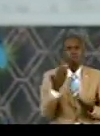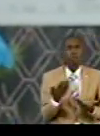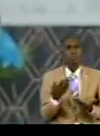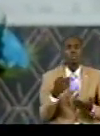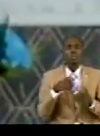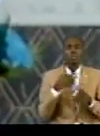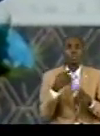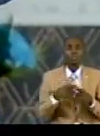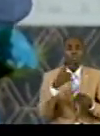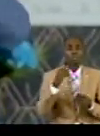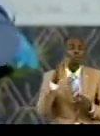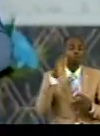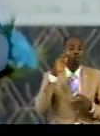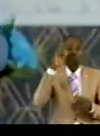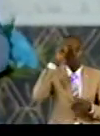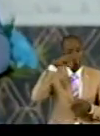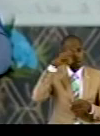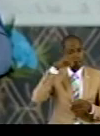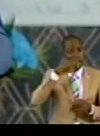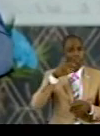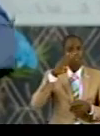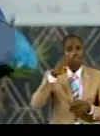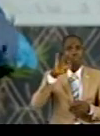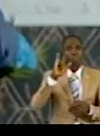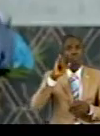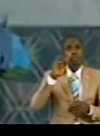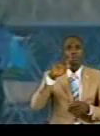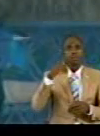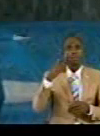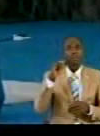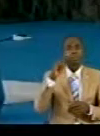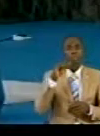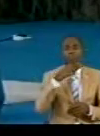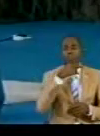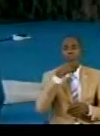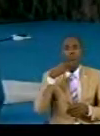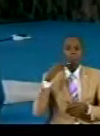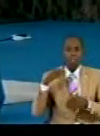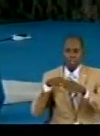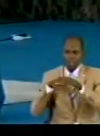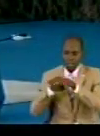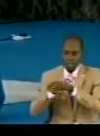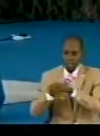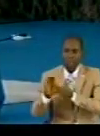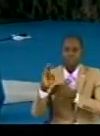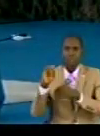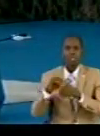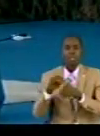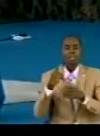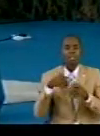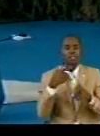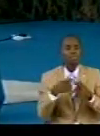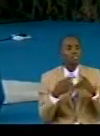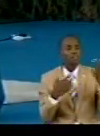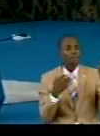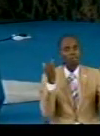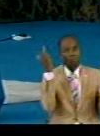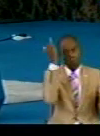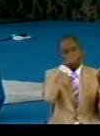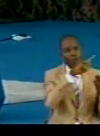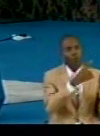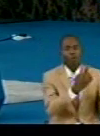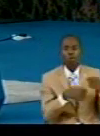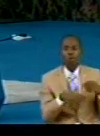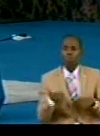virgins would have gone in, and then later the foolish virgins will come and knock at the door, Lord,